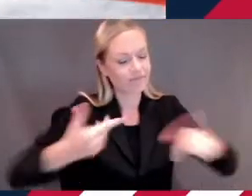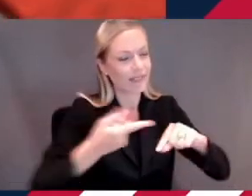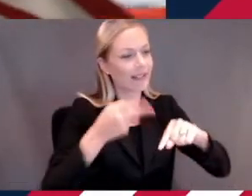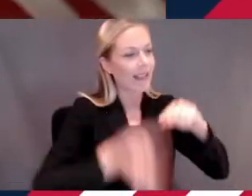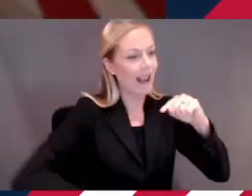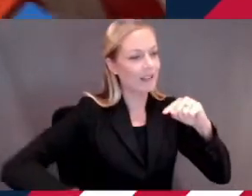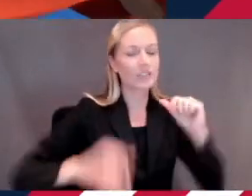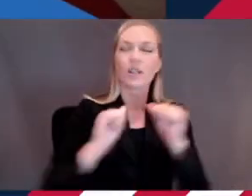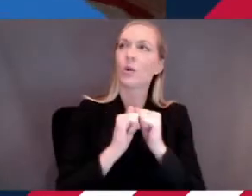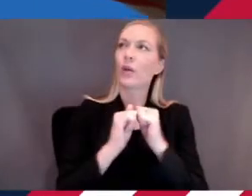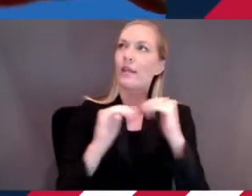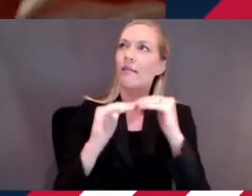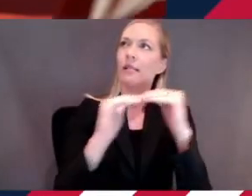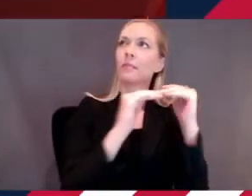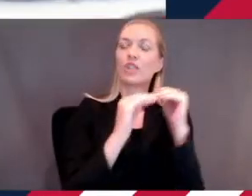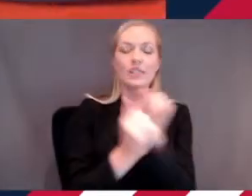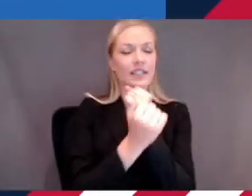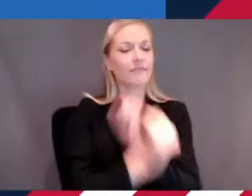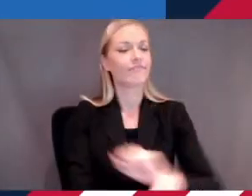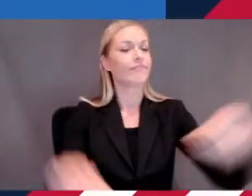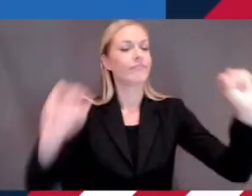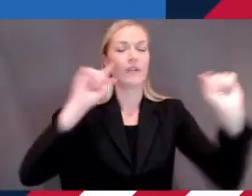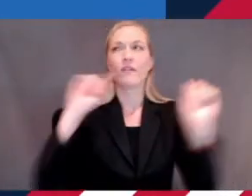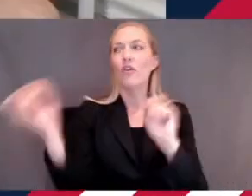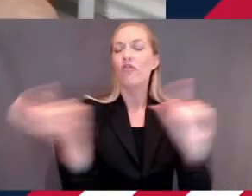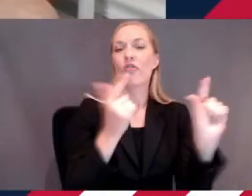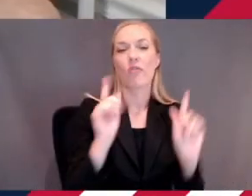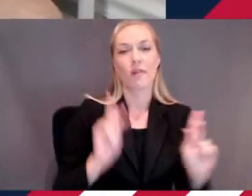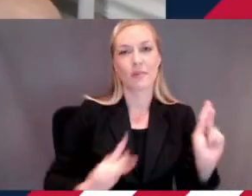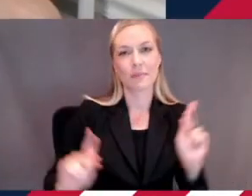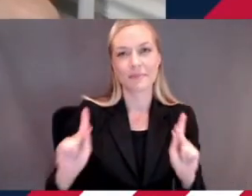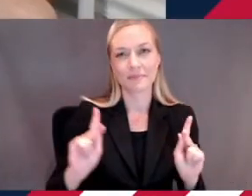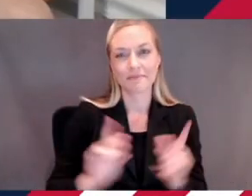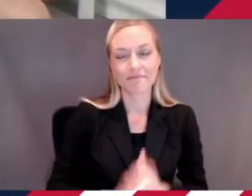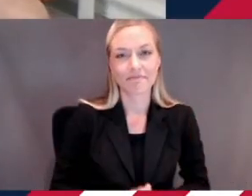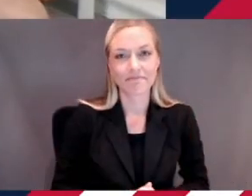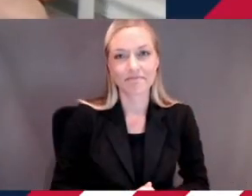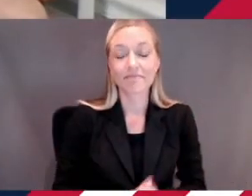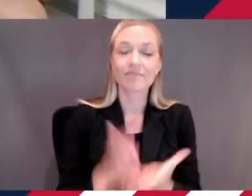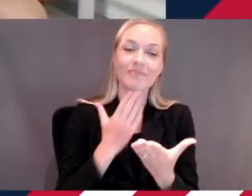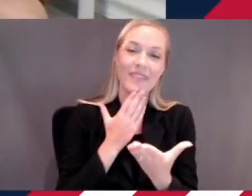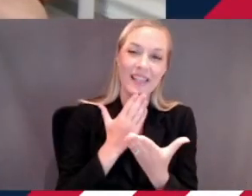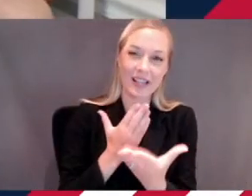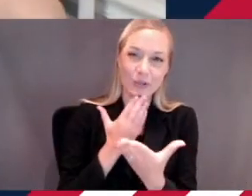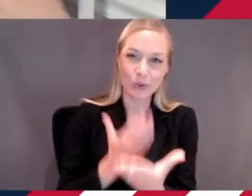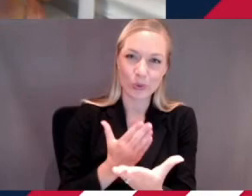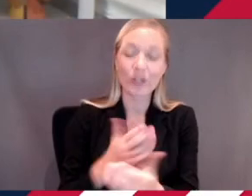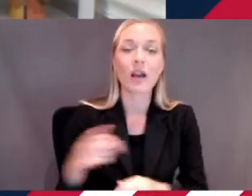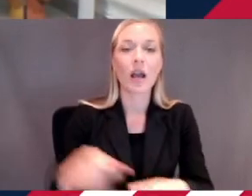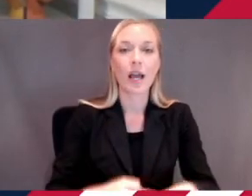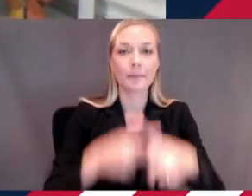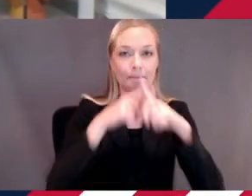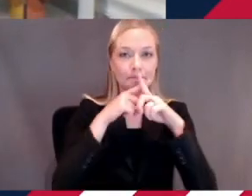and justice for all. Thank you. We can please remute your microphone.